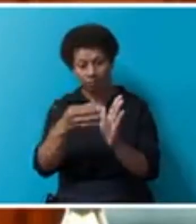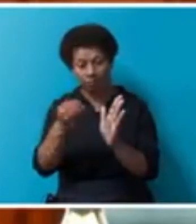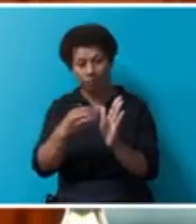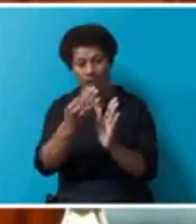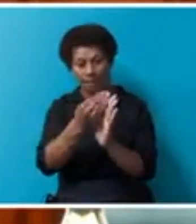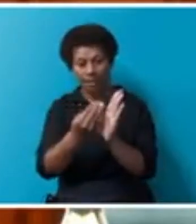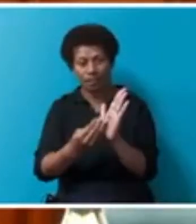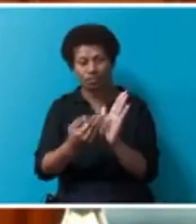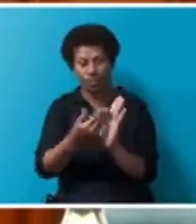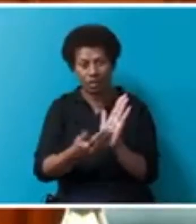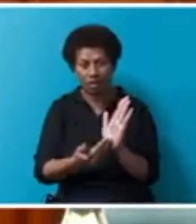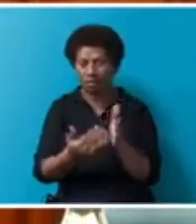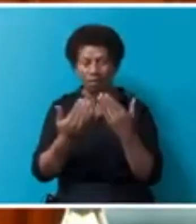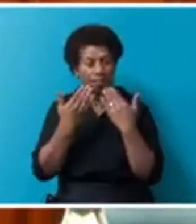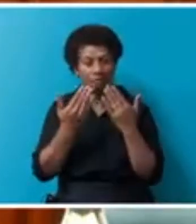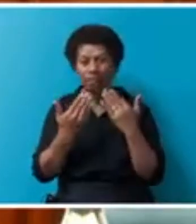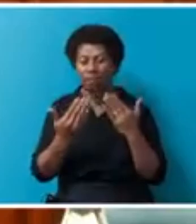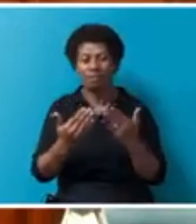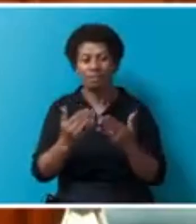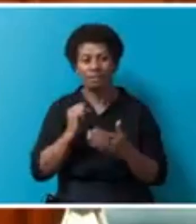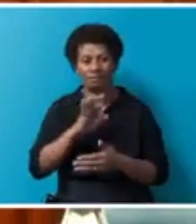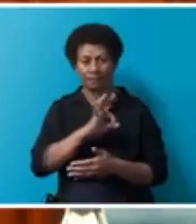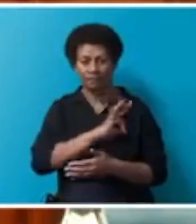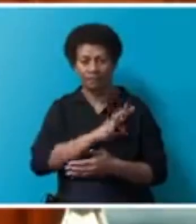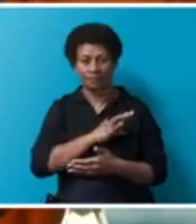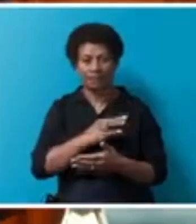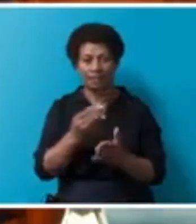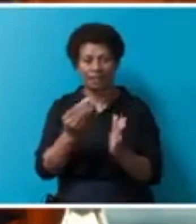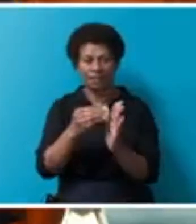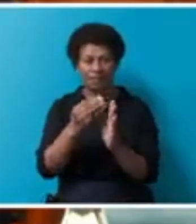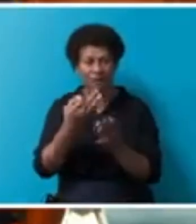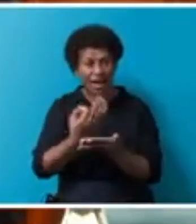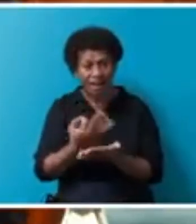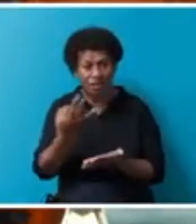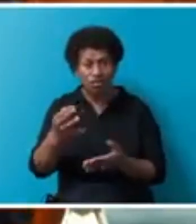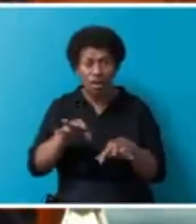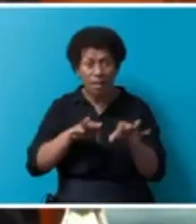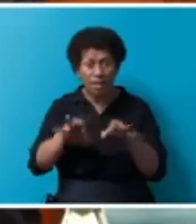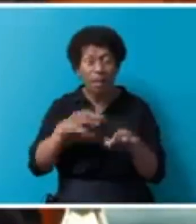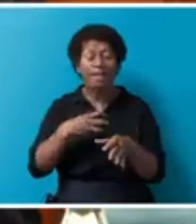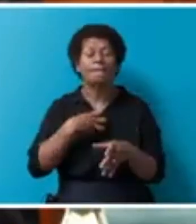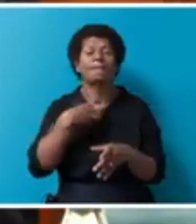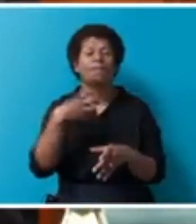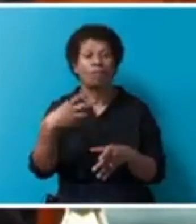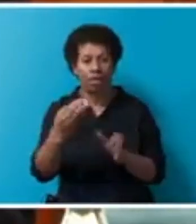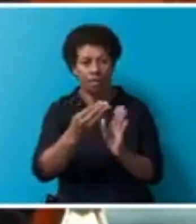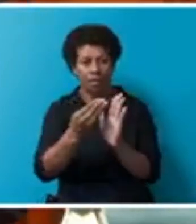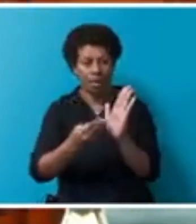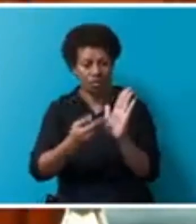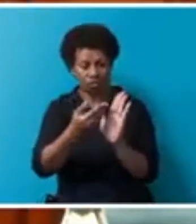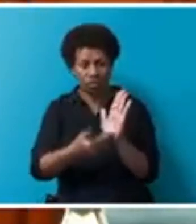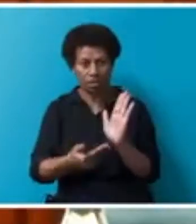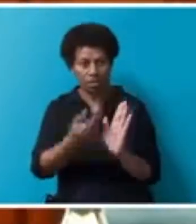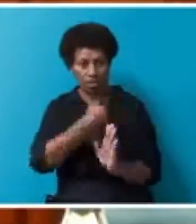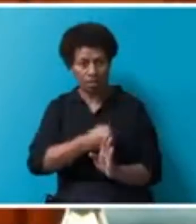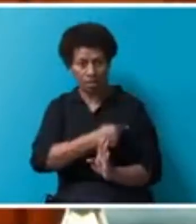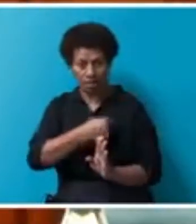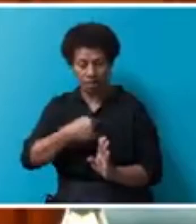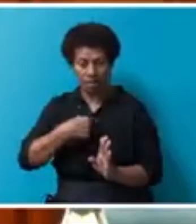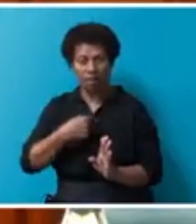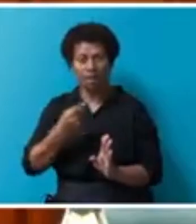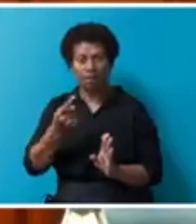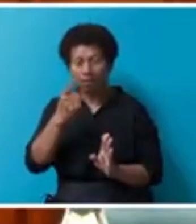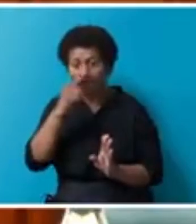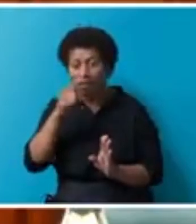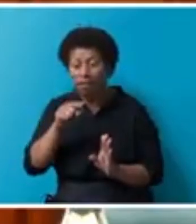budget. This budget is more than a financial plan. It reflects the government's unwavering commitment to our people and